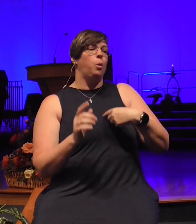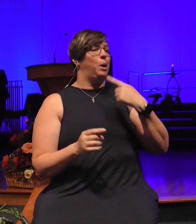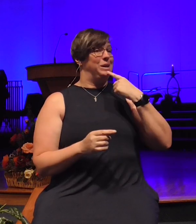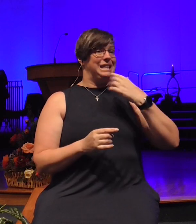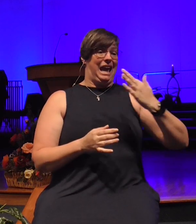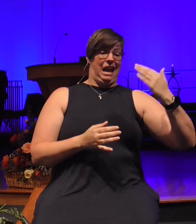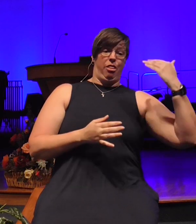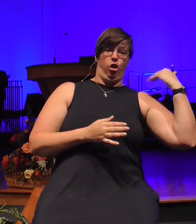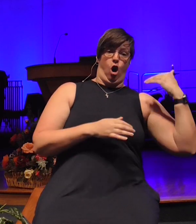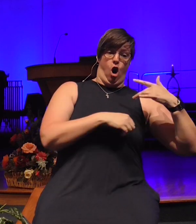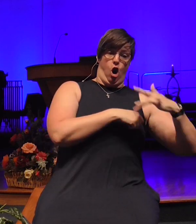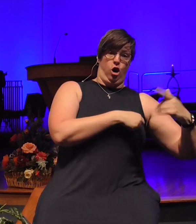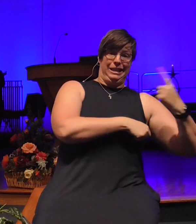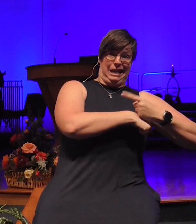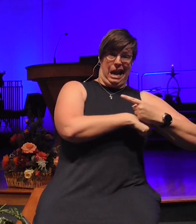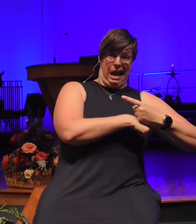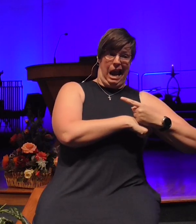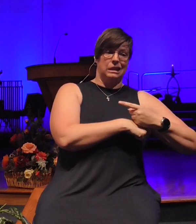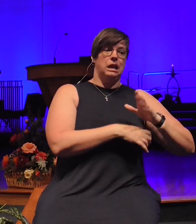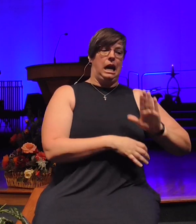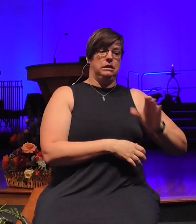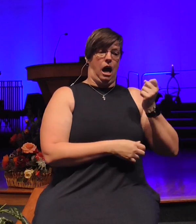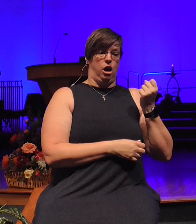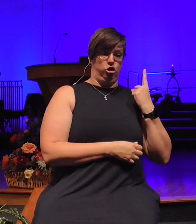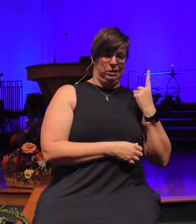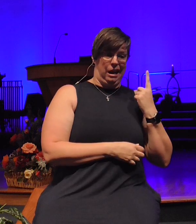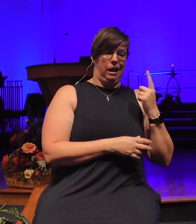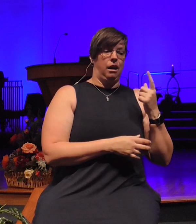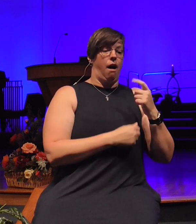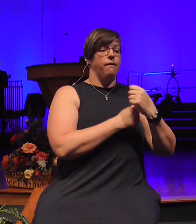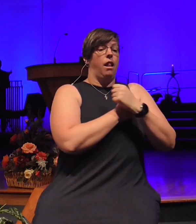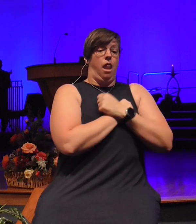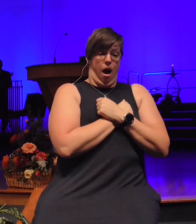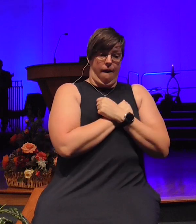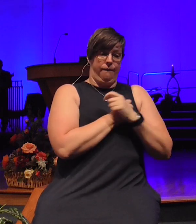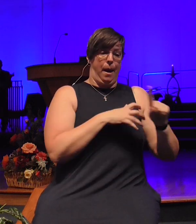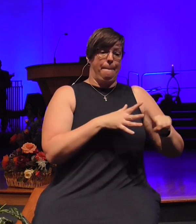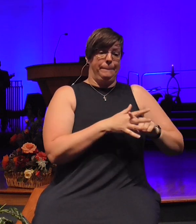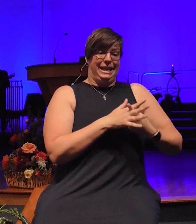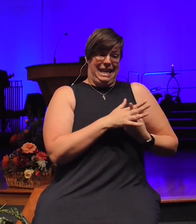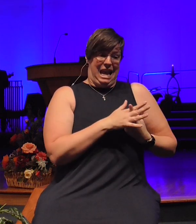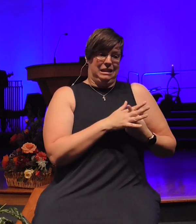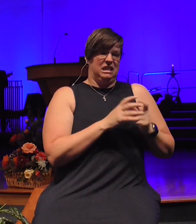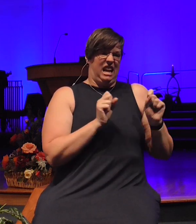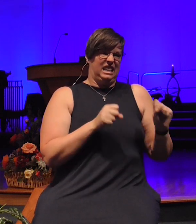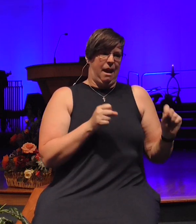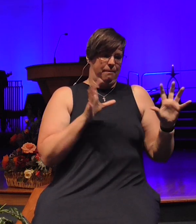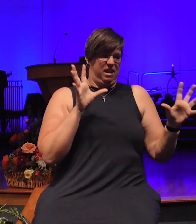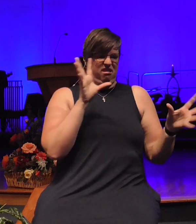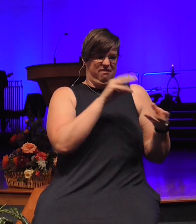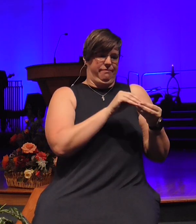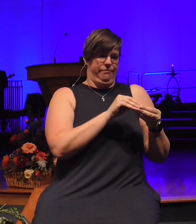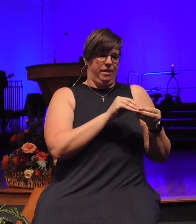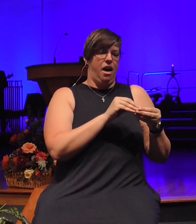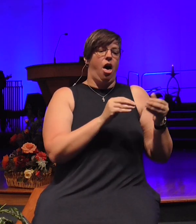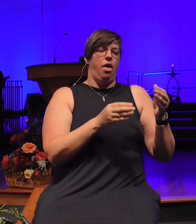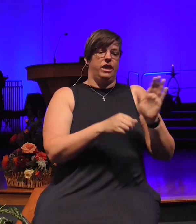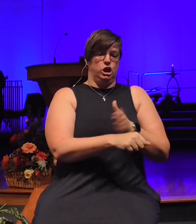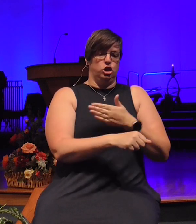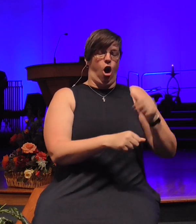his early days in the Beatles that Paul's understanding of love begins and can be encapsulated in the